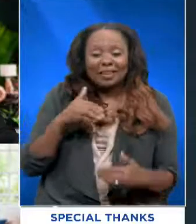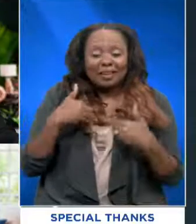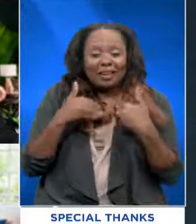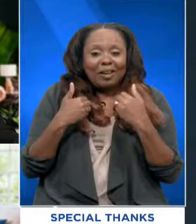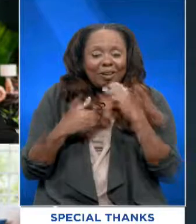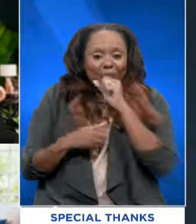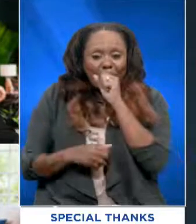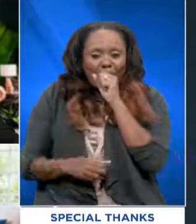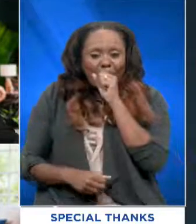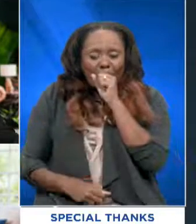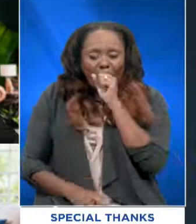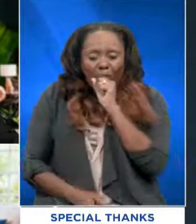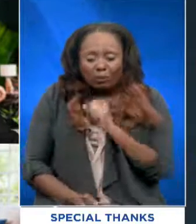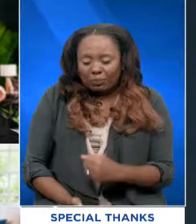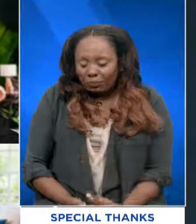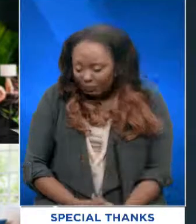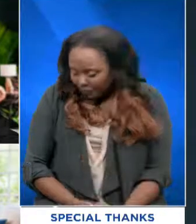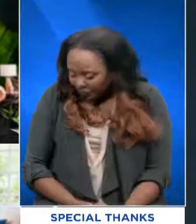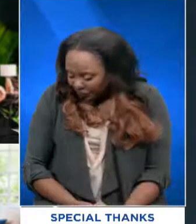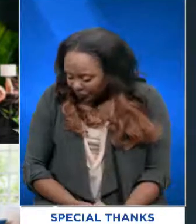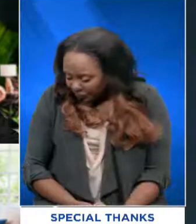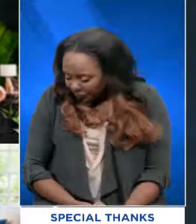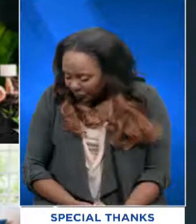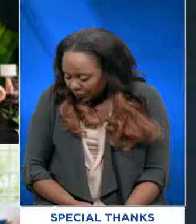Yes, Marianne?